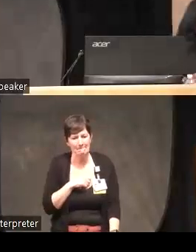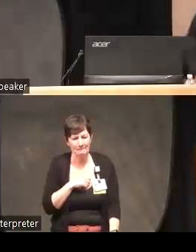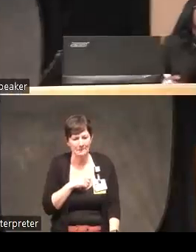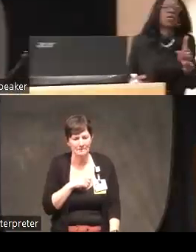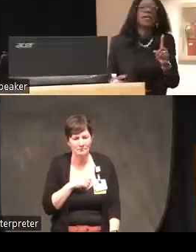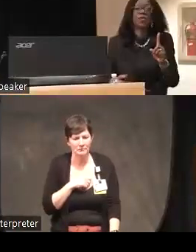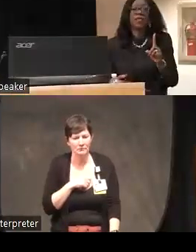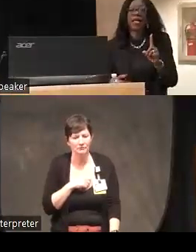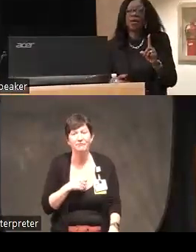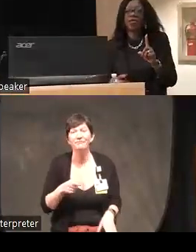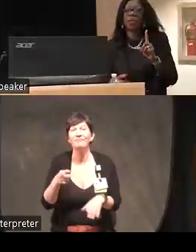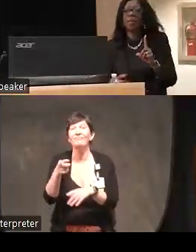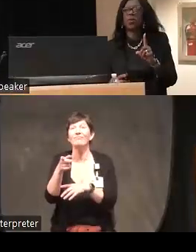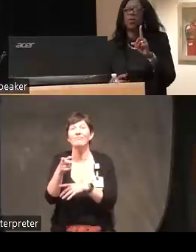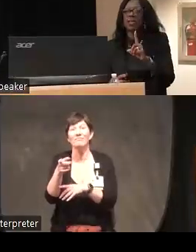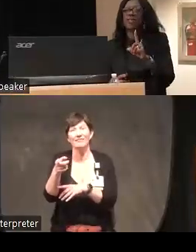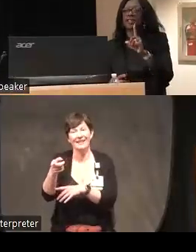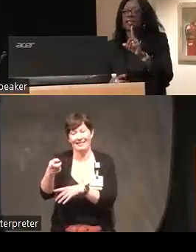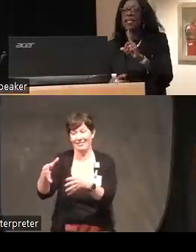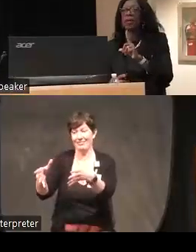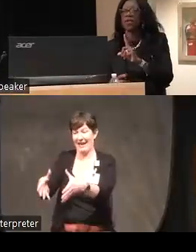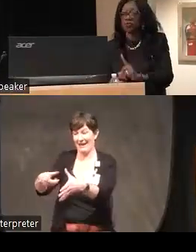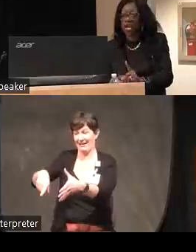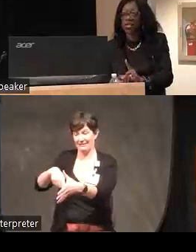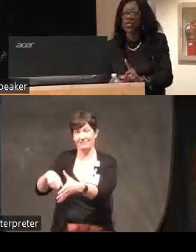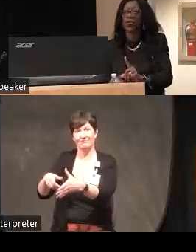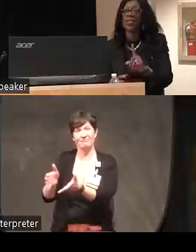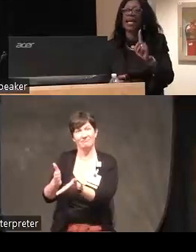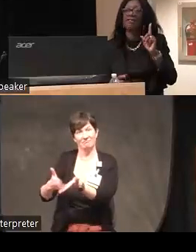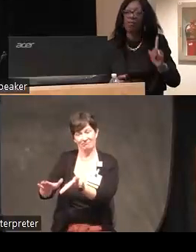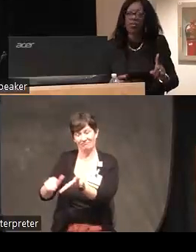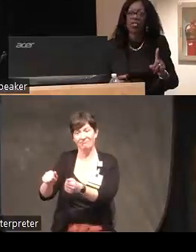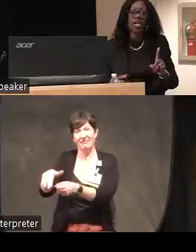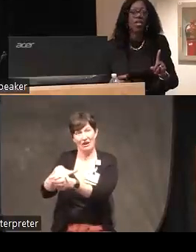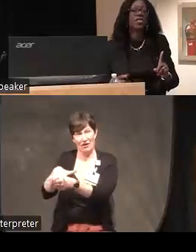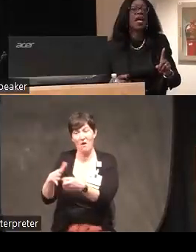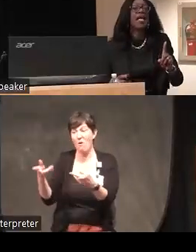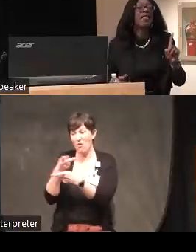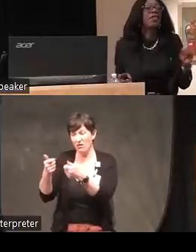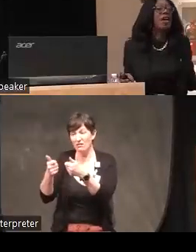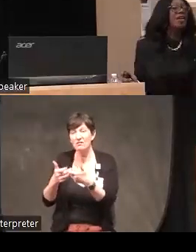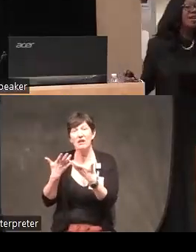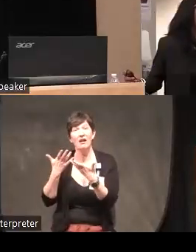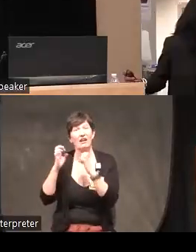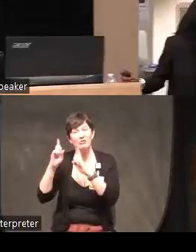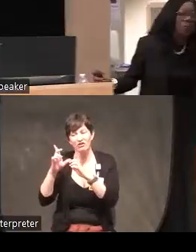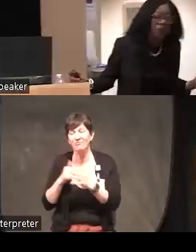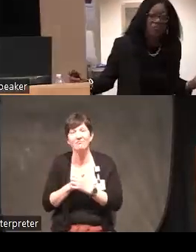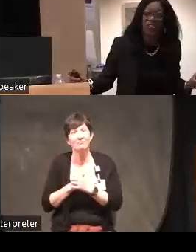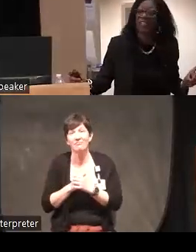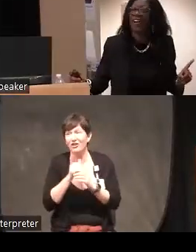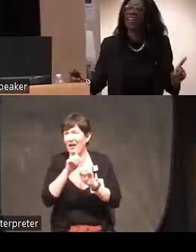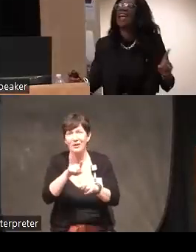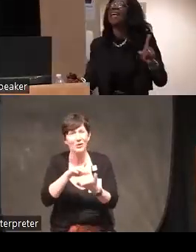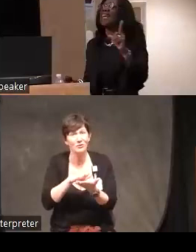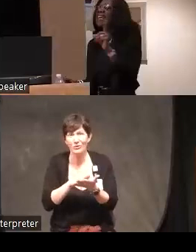are those people who live in the segregated parts of Rochester going to have worse educations, they're not going to get to go to school for